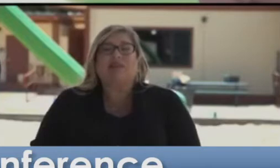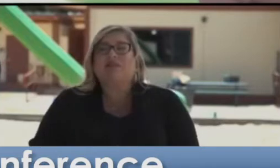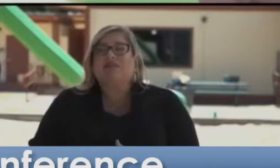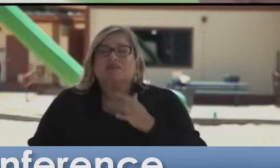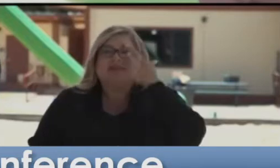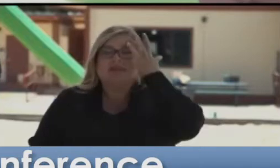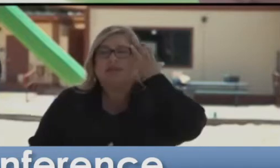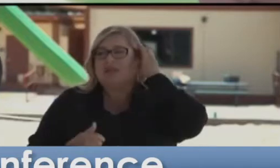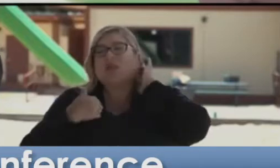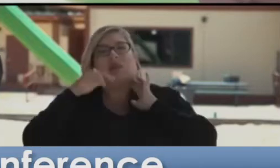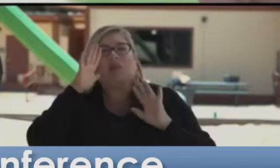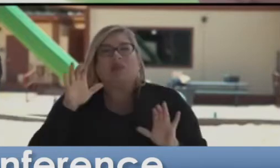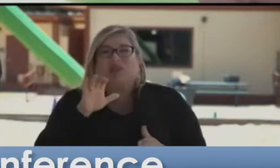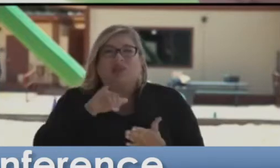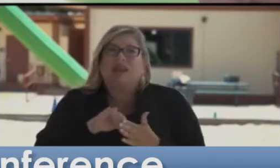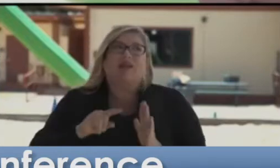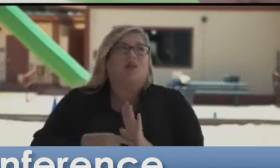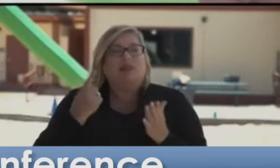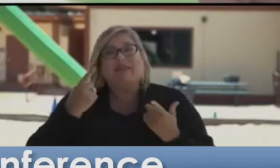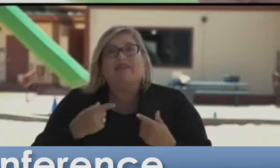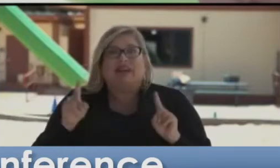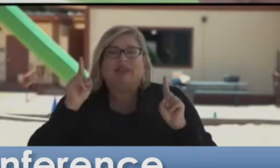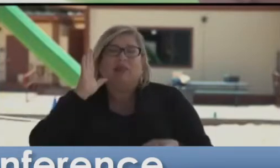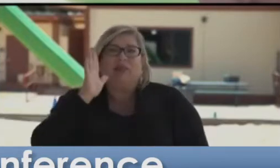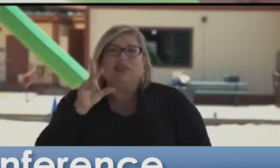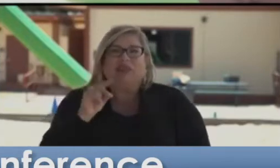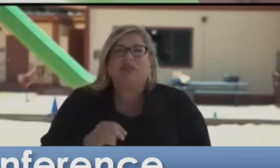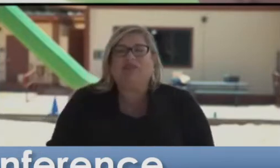done once and for all.